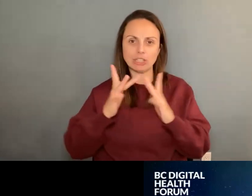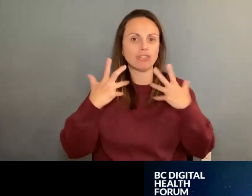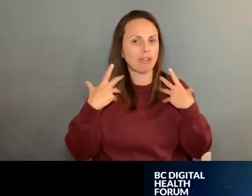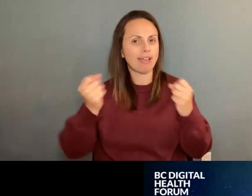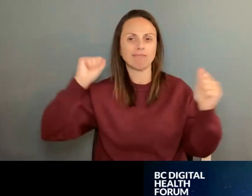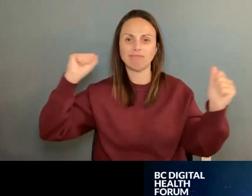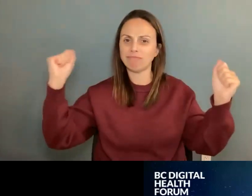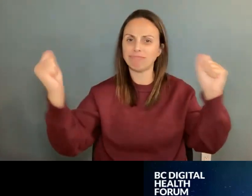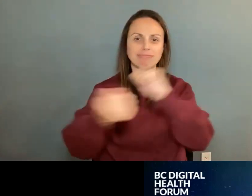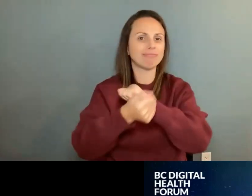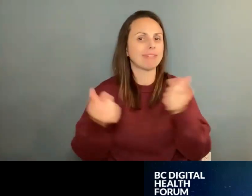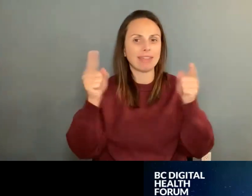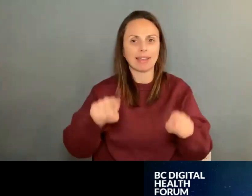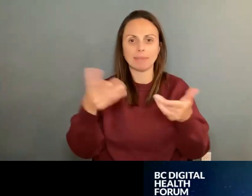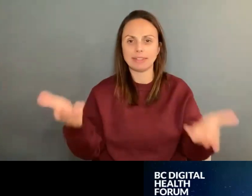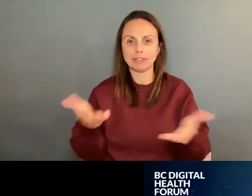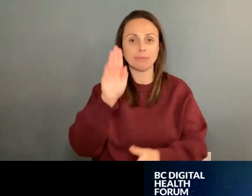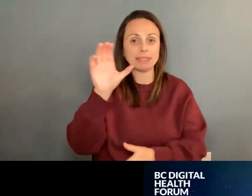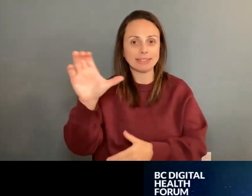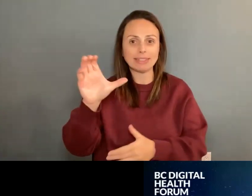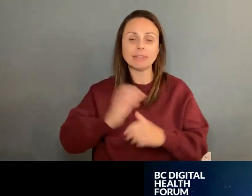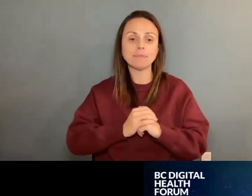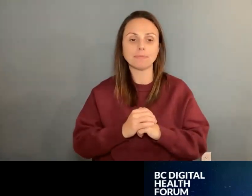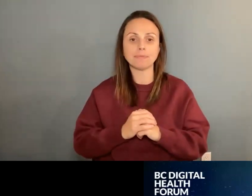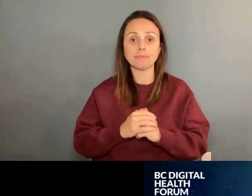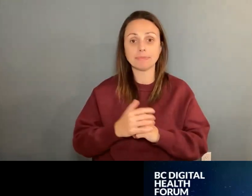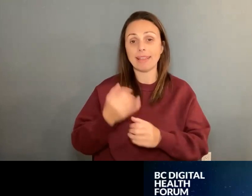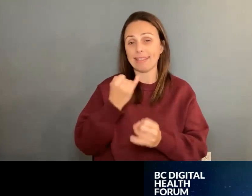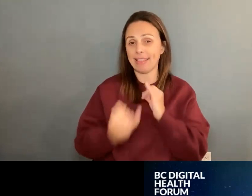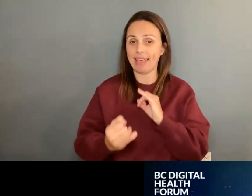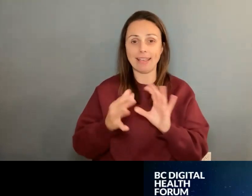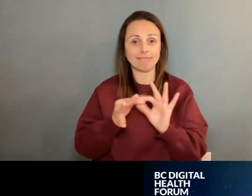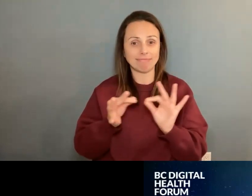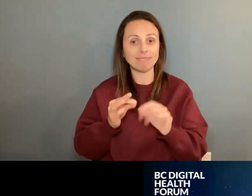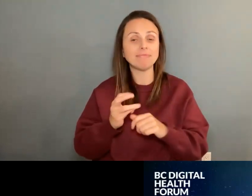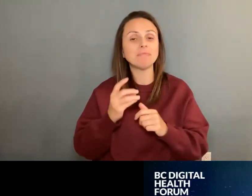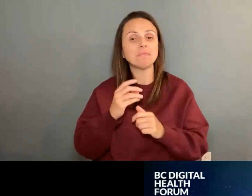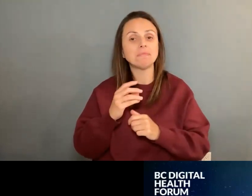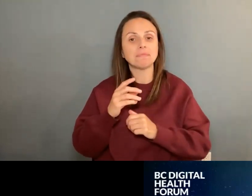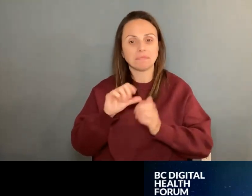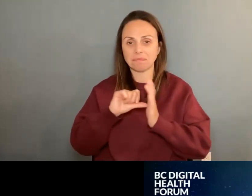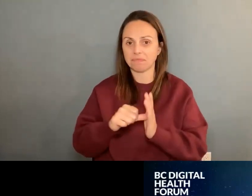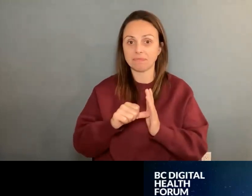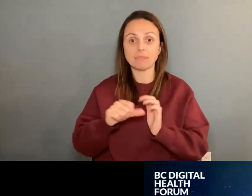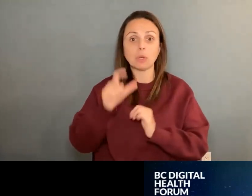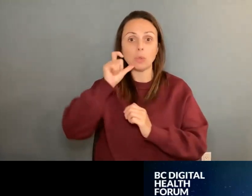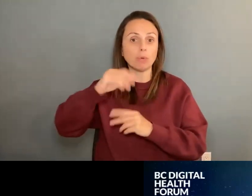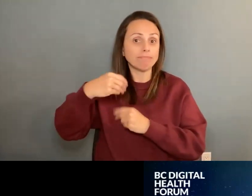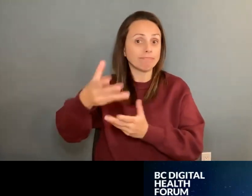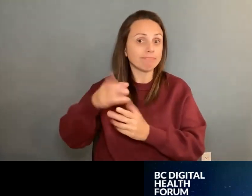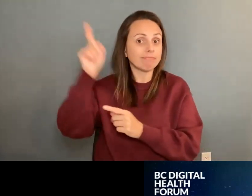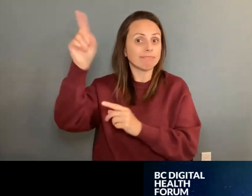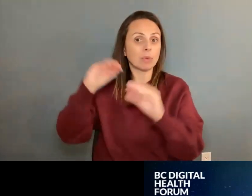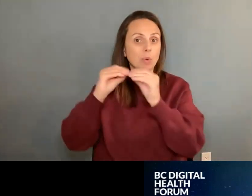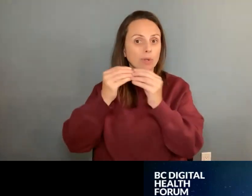revolution taking place in BC. Want to highlight, lastly, or get a chance to highlight that it's brought to you by an organizing